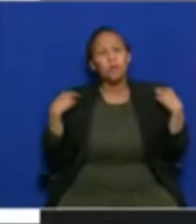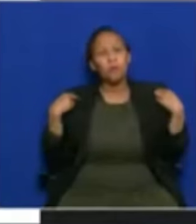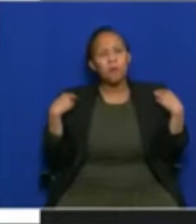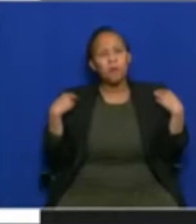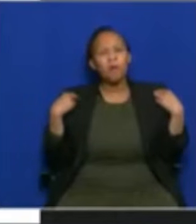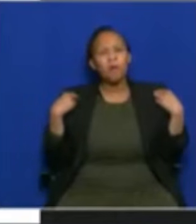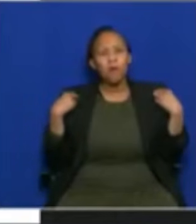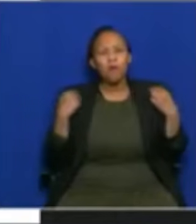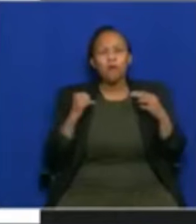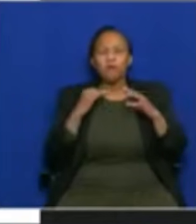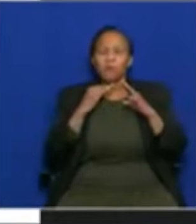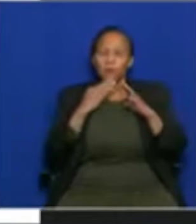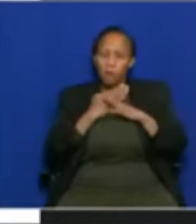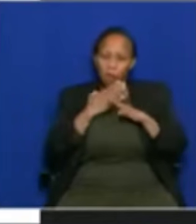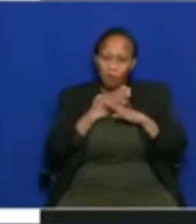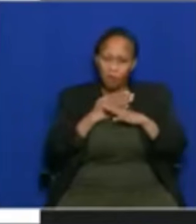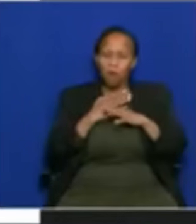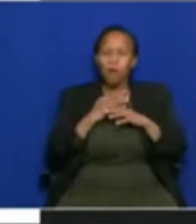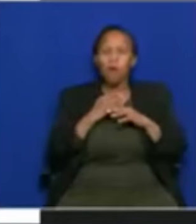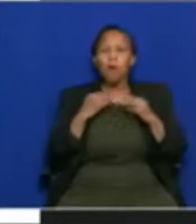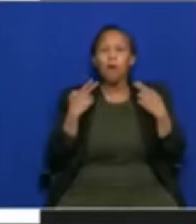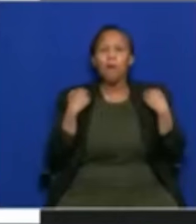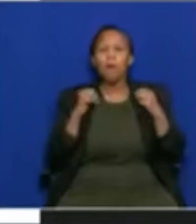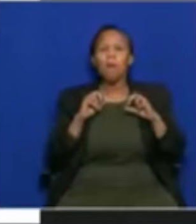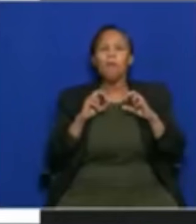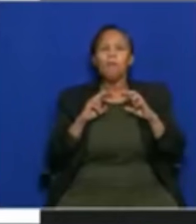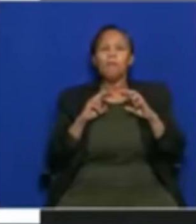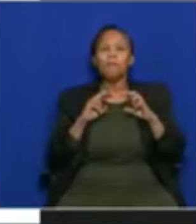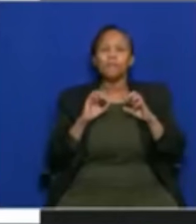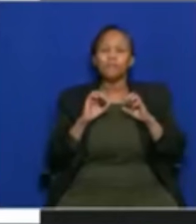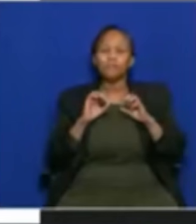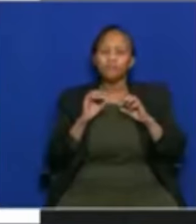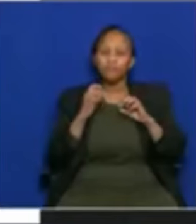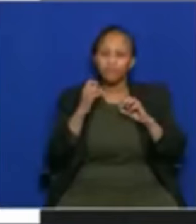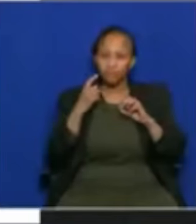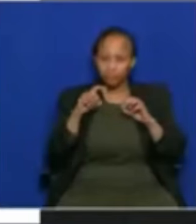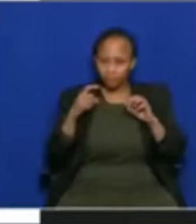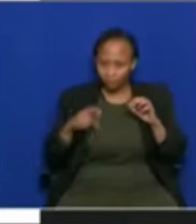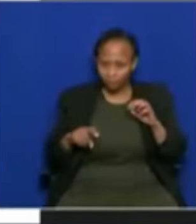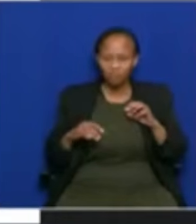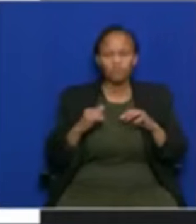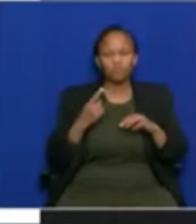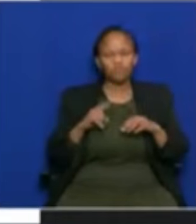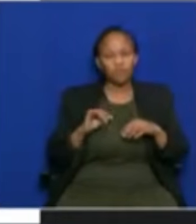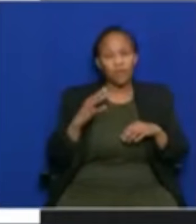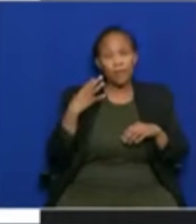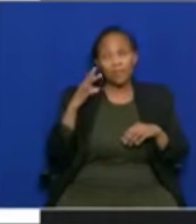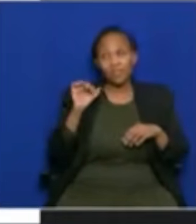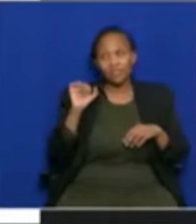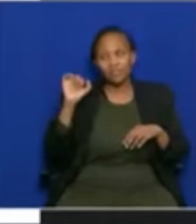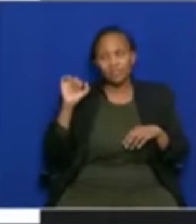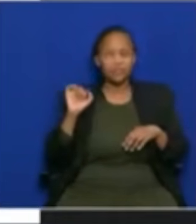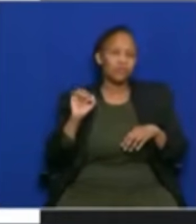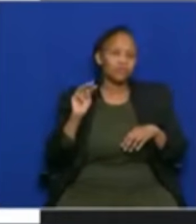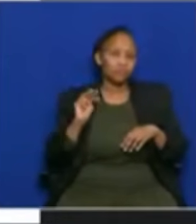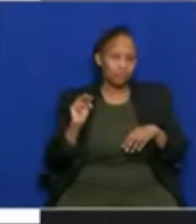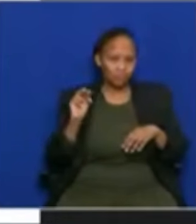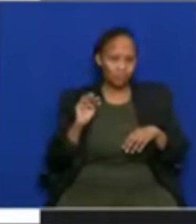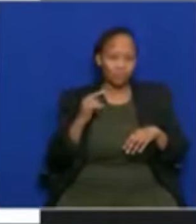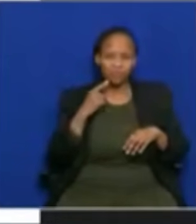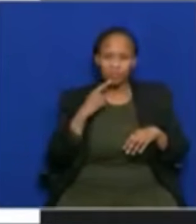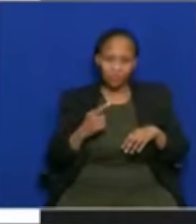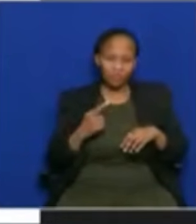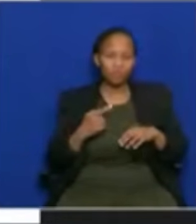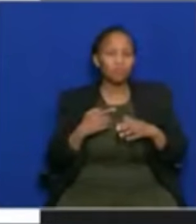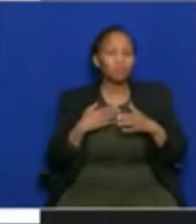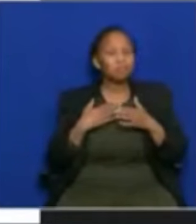security clearance or application of Mrs. Mokwele, it says is eligibility pending and is not yet